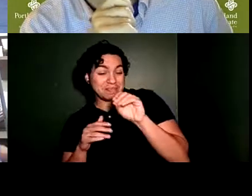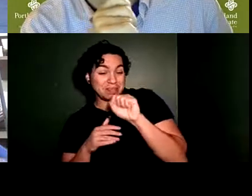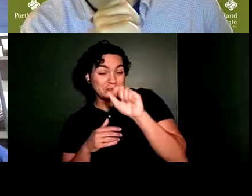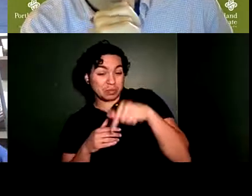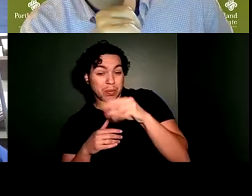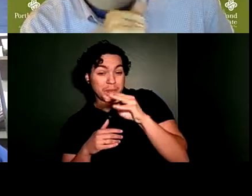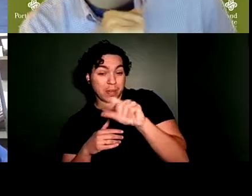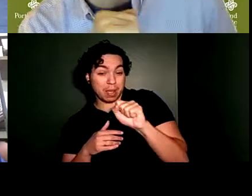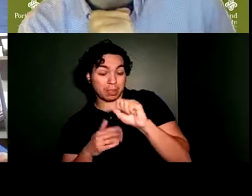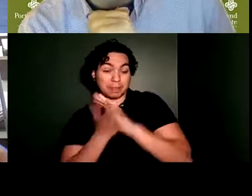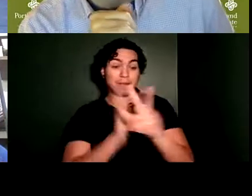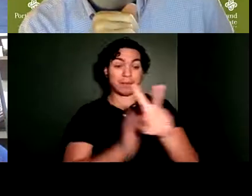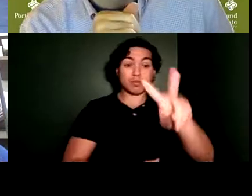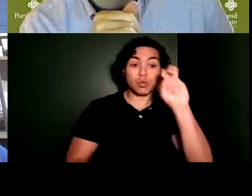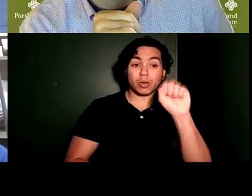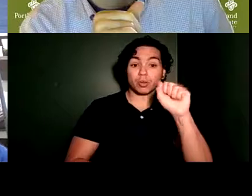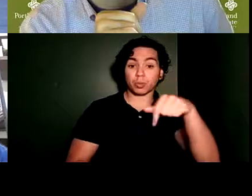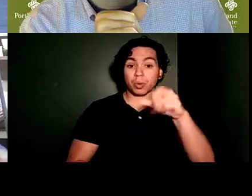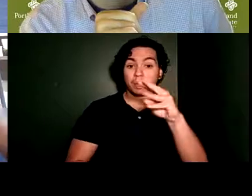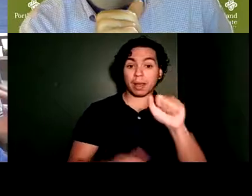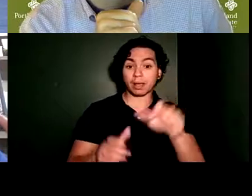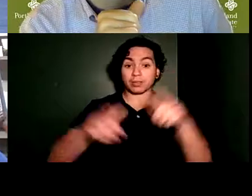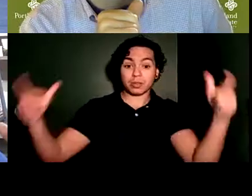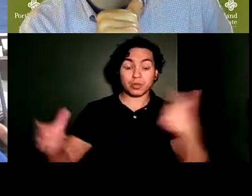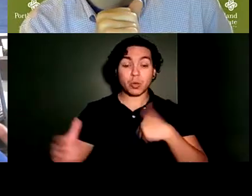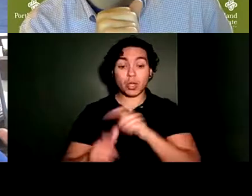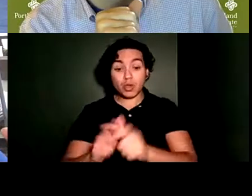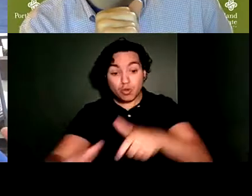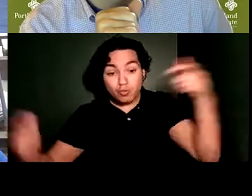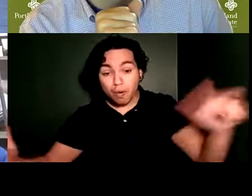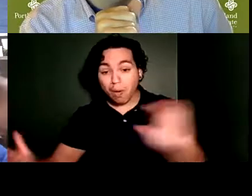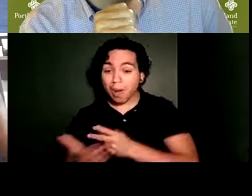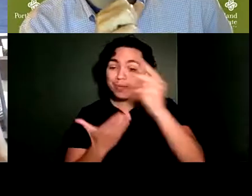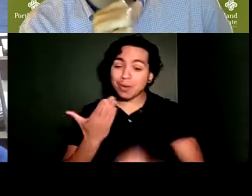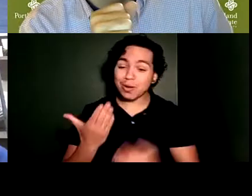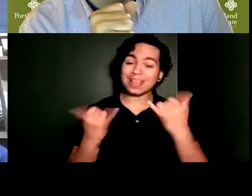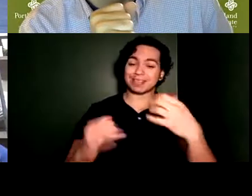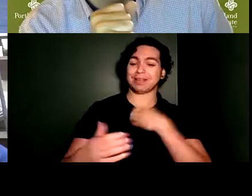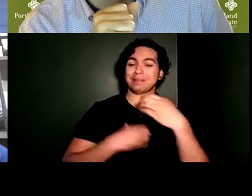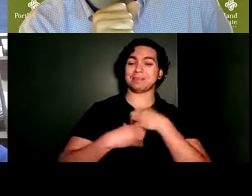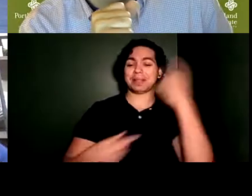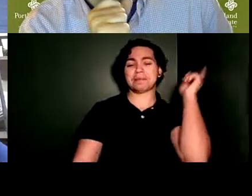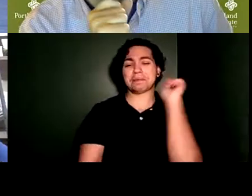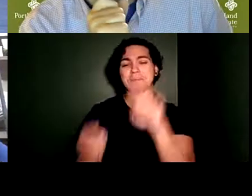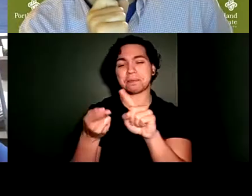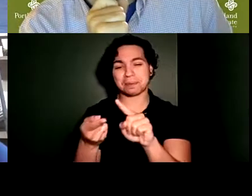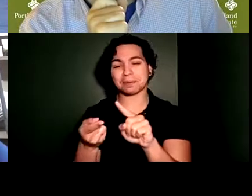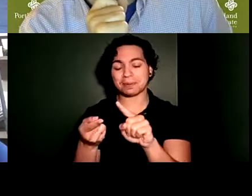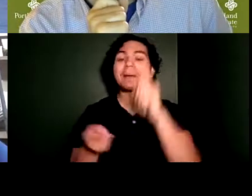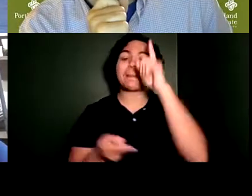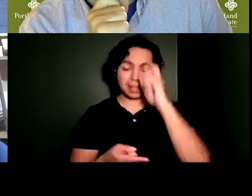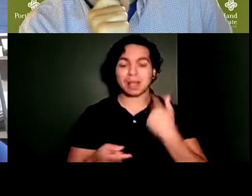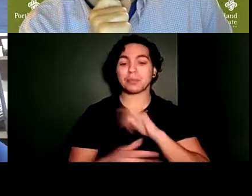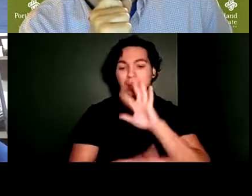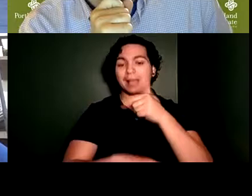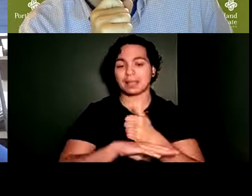to 200 square miles in 2020. So even with the enlargement of the program, complaints decreased significantly because of the introduction